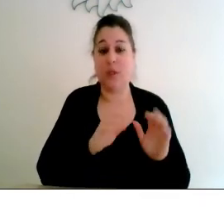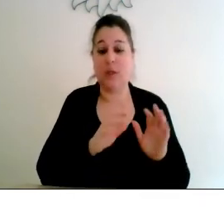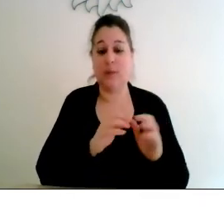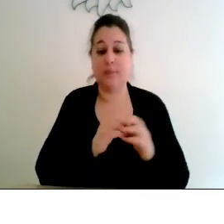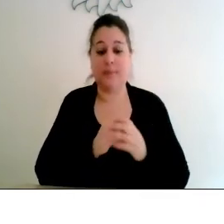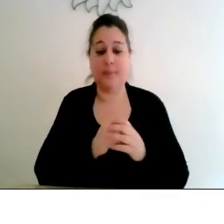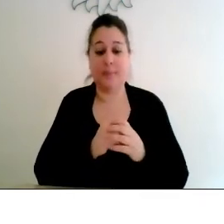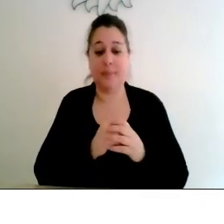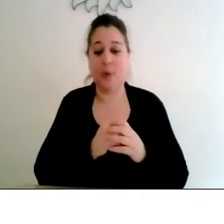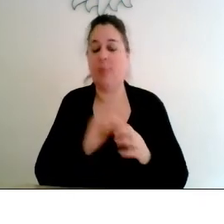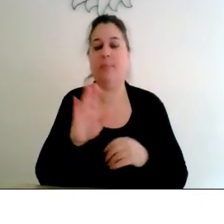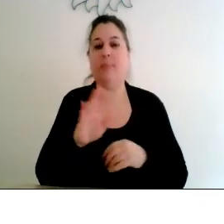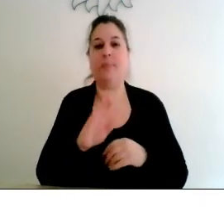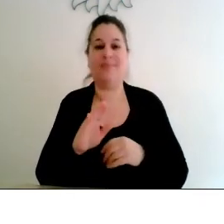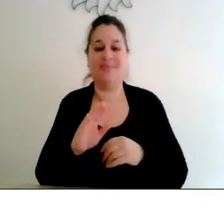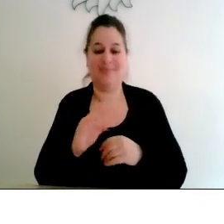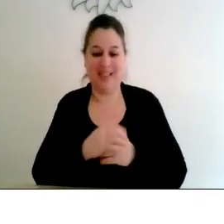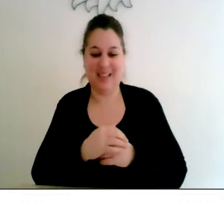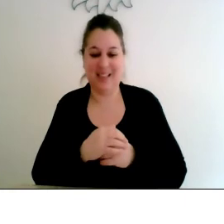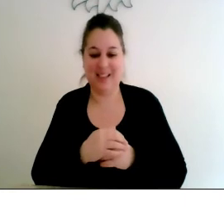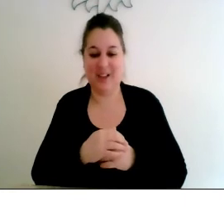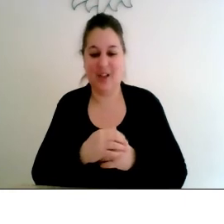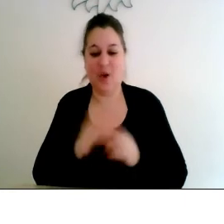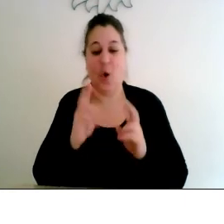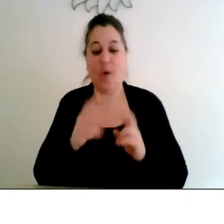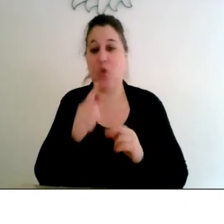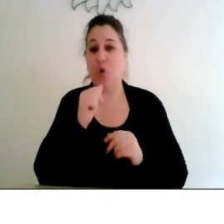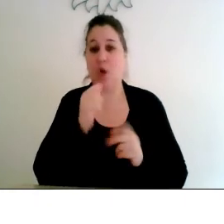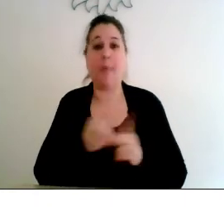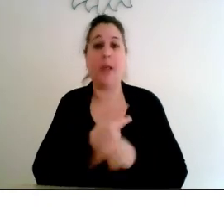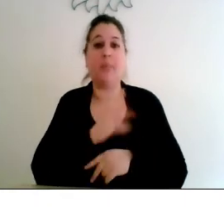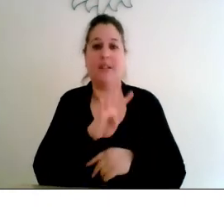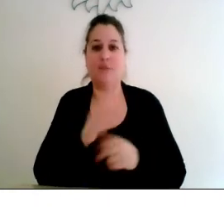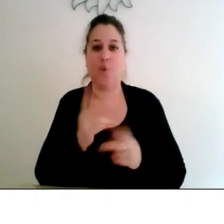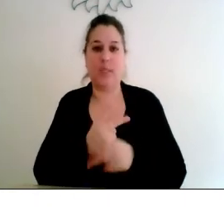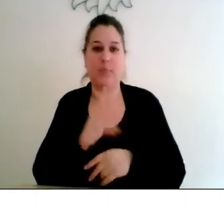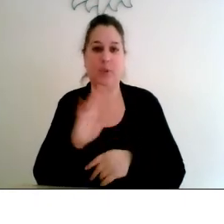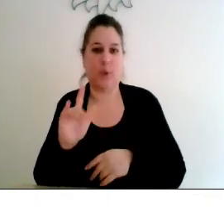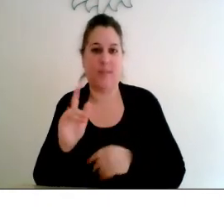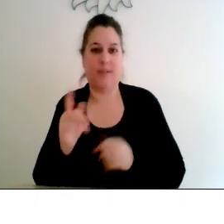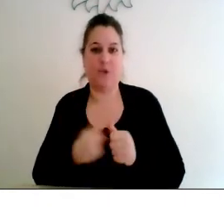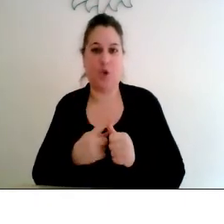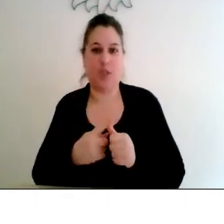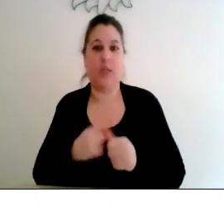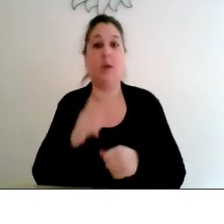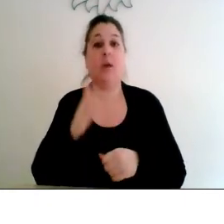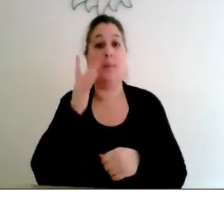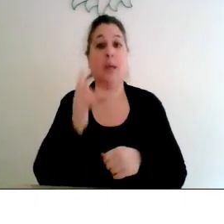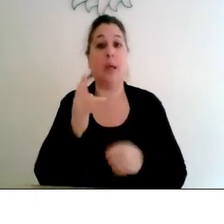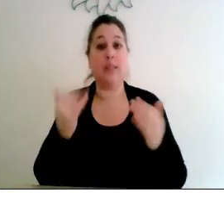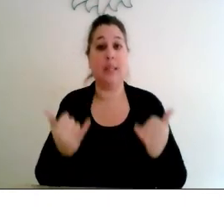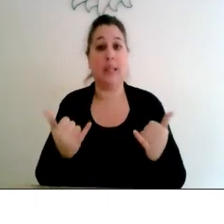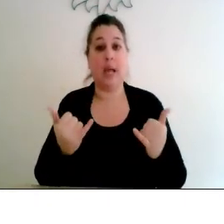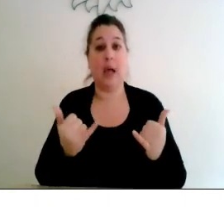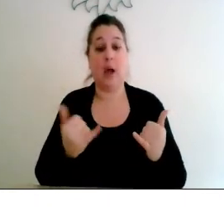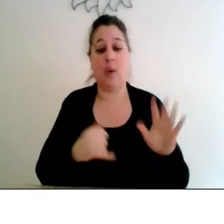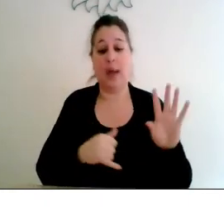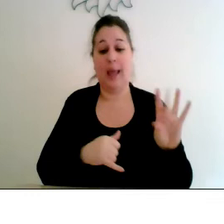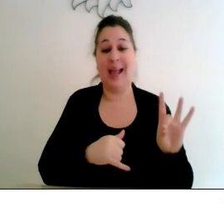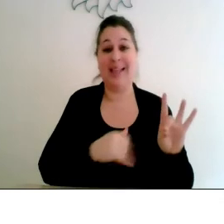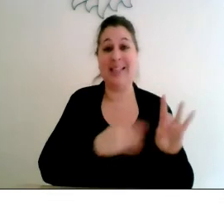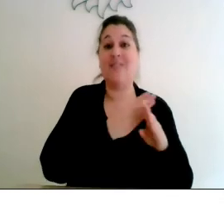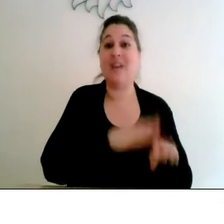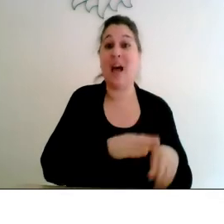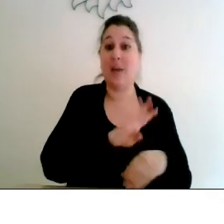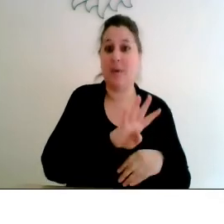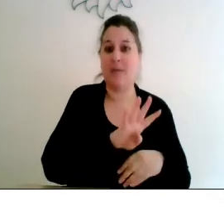multiplication and division and for addition and subtraction. Okay, so 8 divided by 4, you have to do this one first, is 2. Then